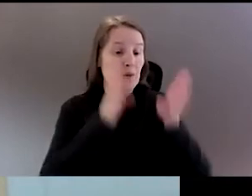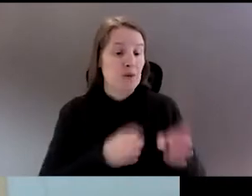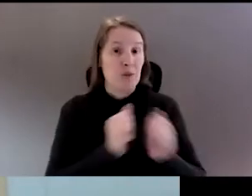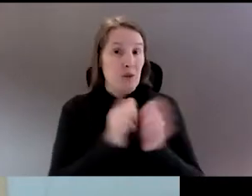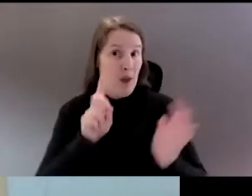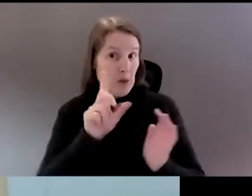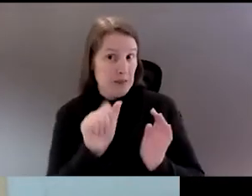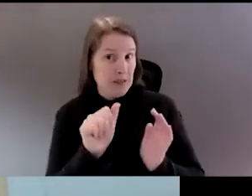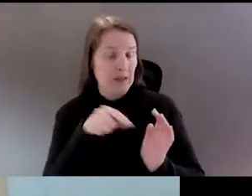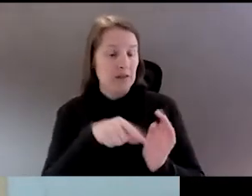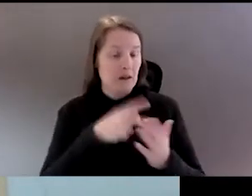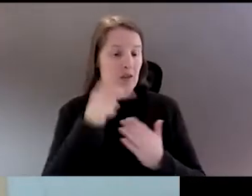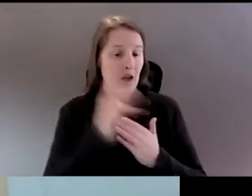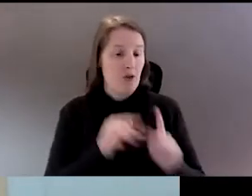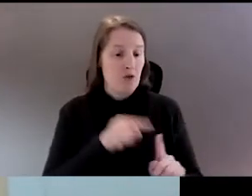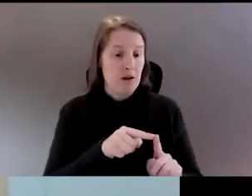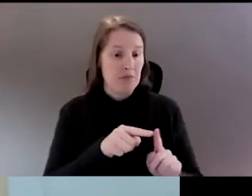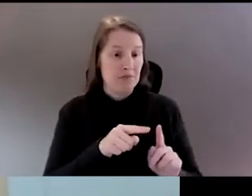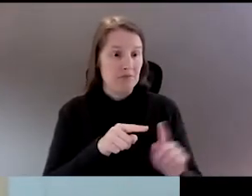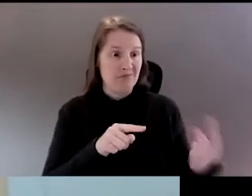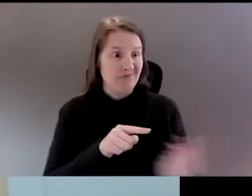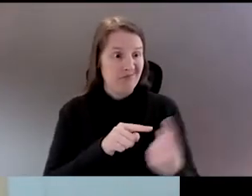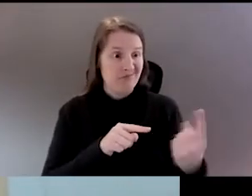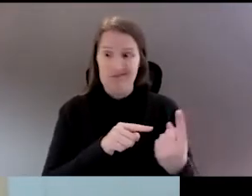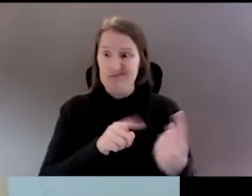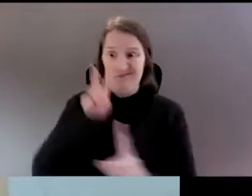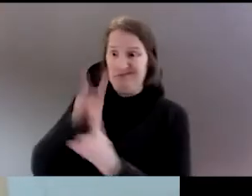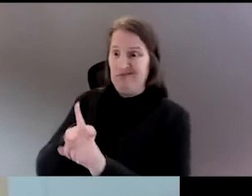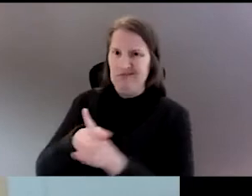without adaptation doesn't work for people who are living with